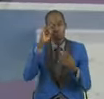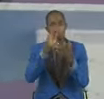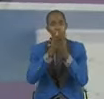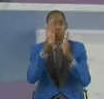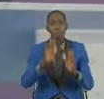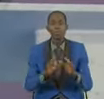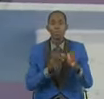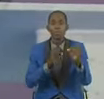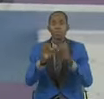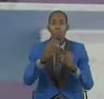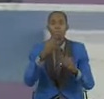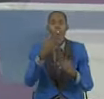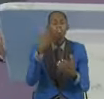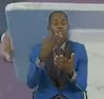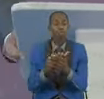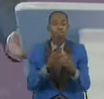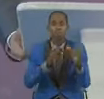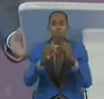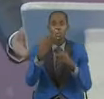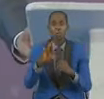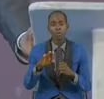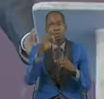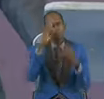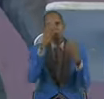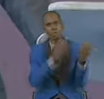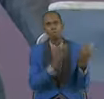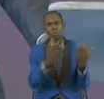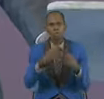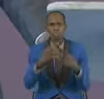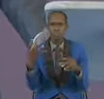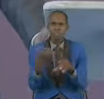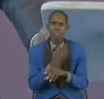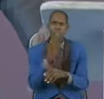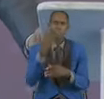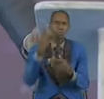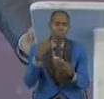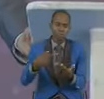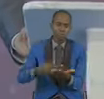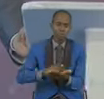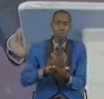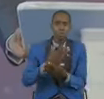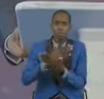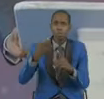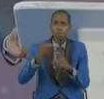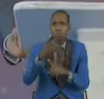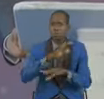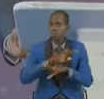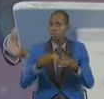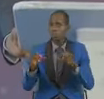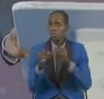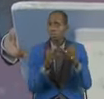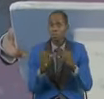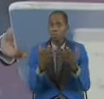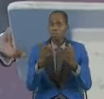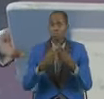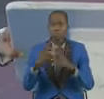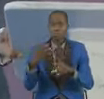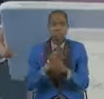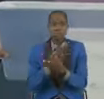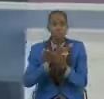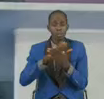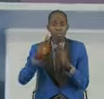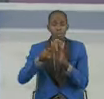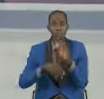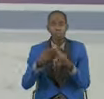of faith. They want to take the gospel from you. Don't fight. They're taking holiness from you. You don't fight. Your